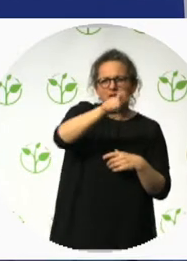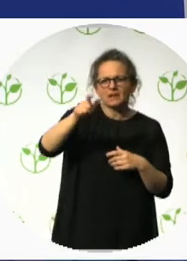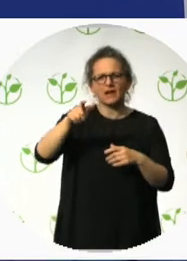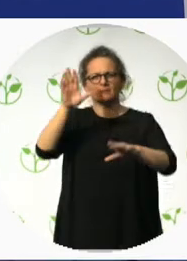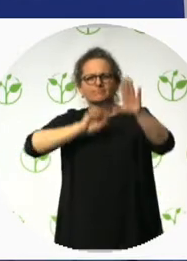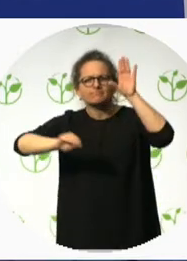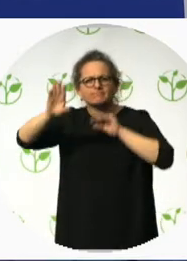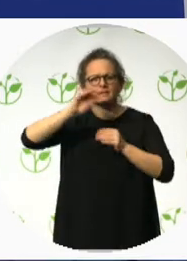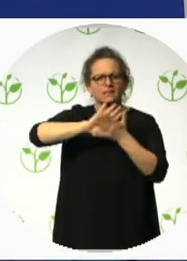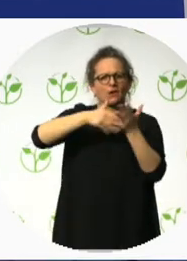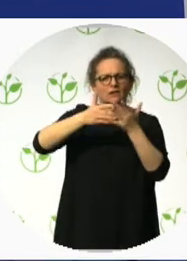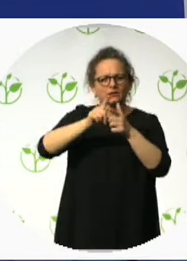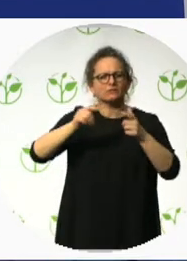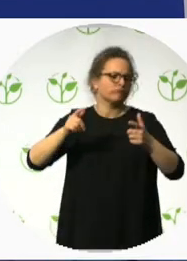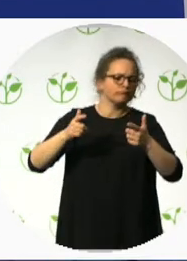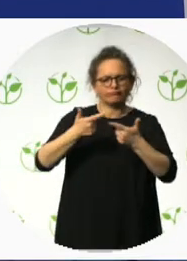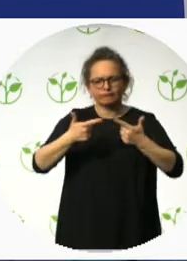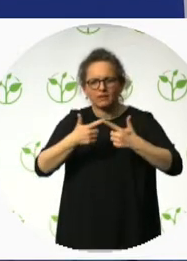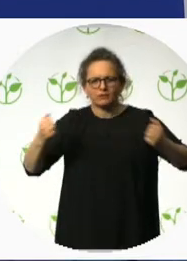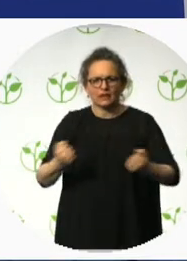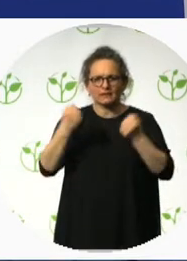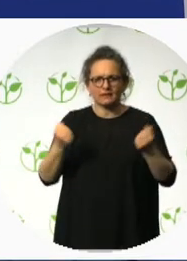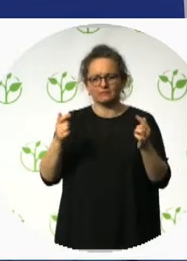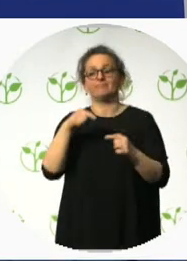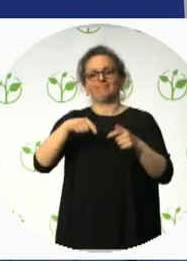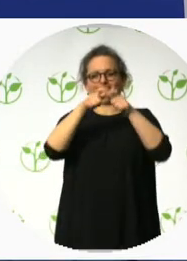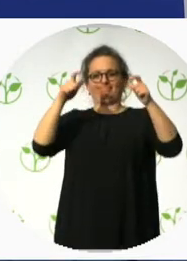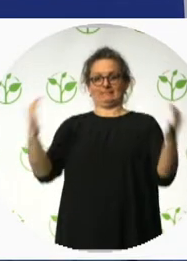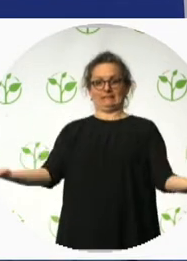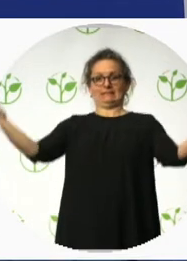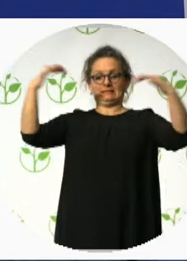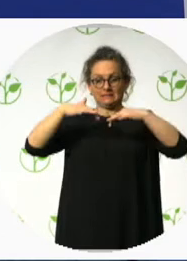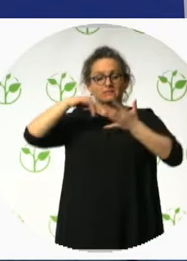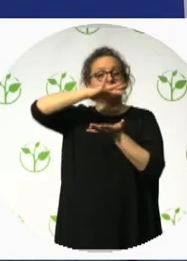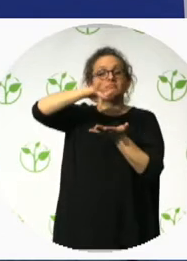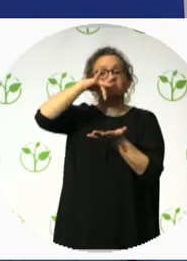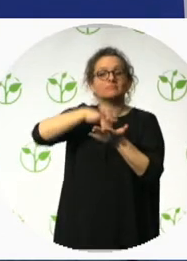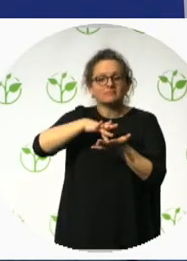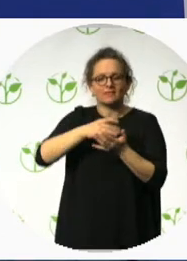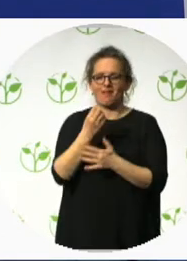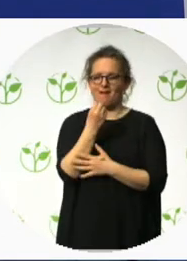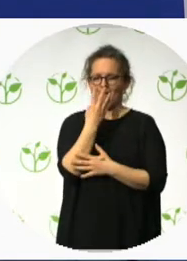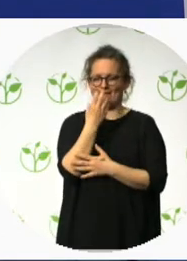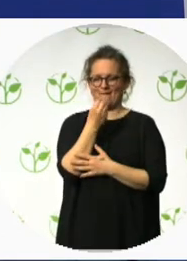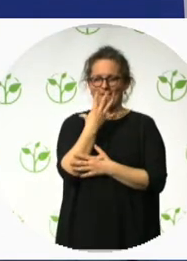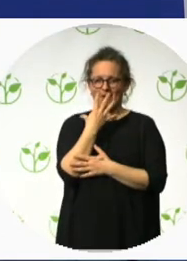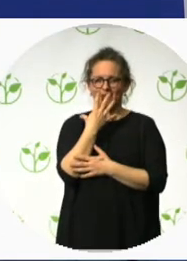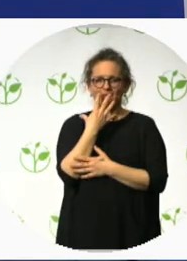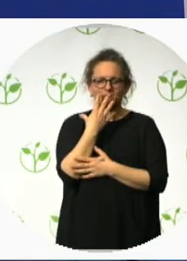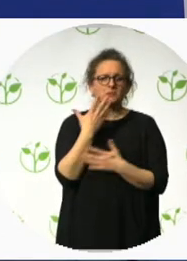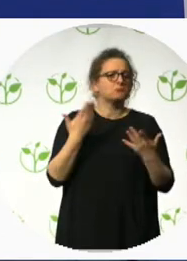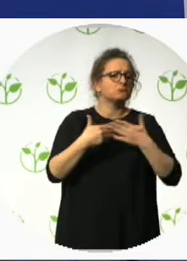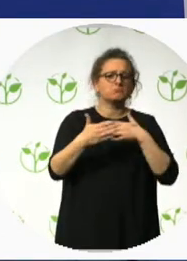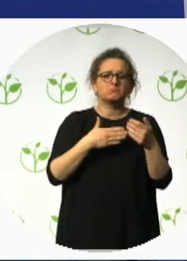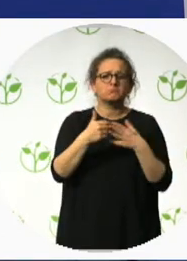support from different external experts of various disciplines. And these are only some of the experts that we